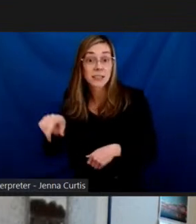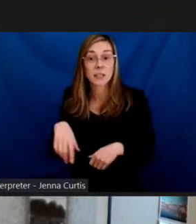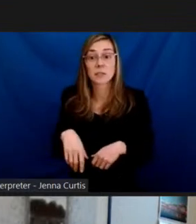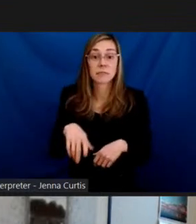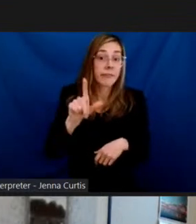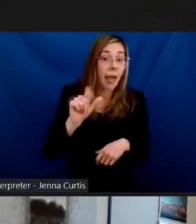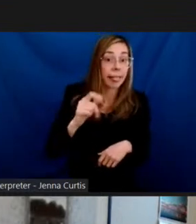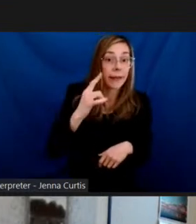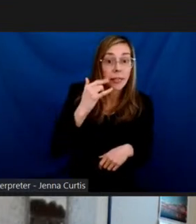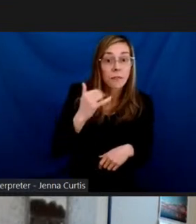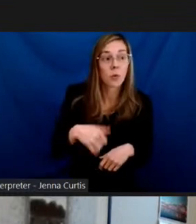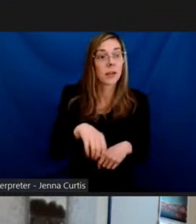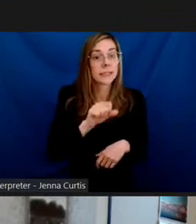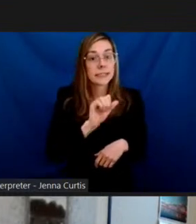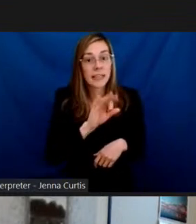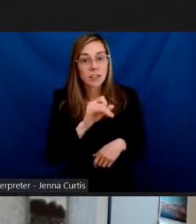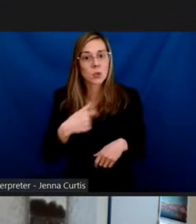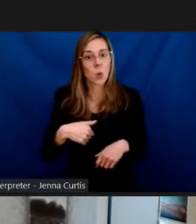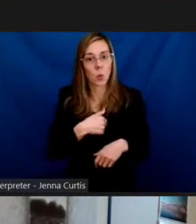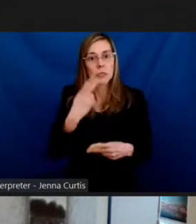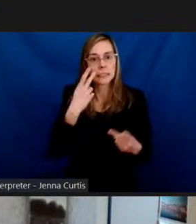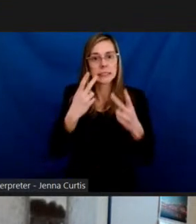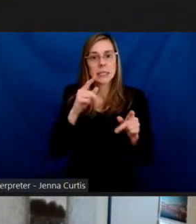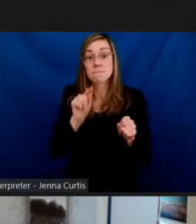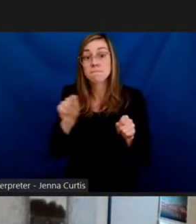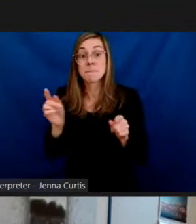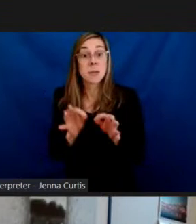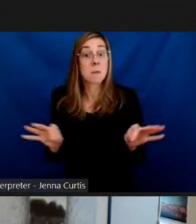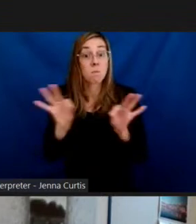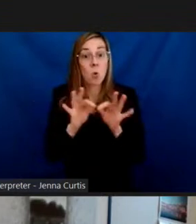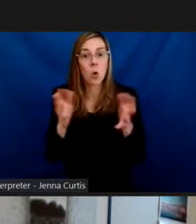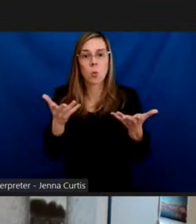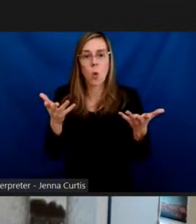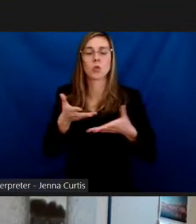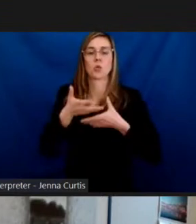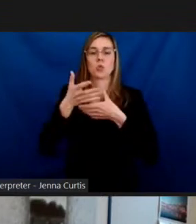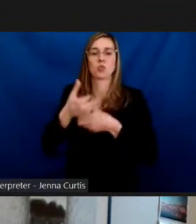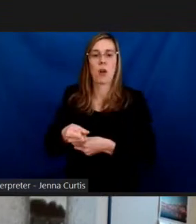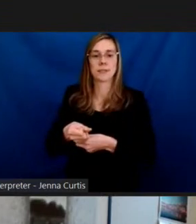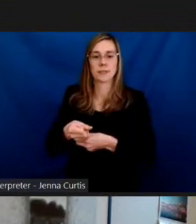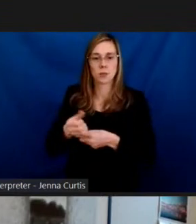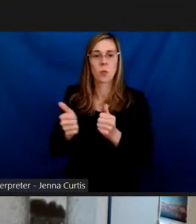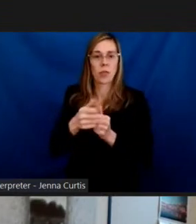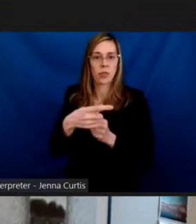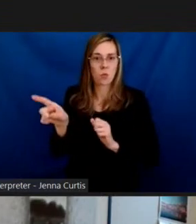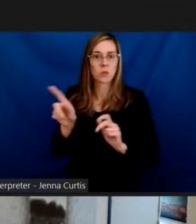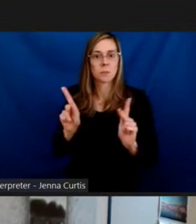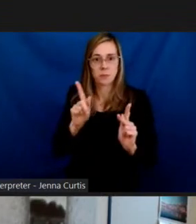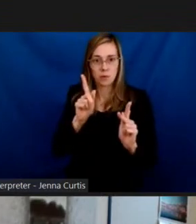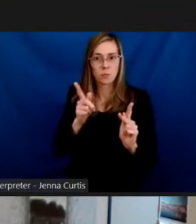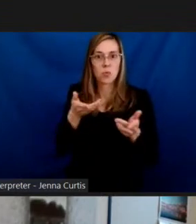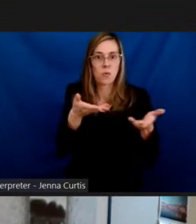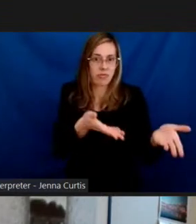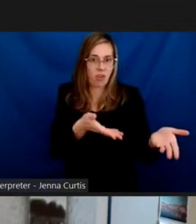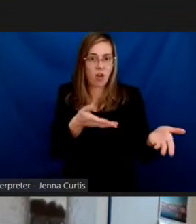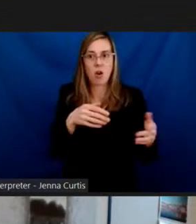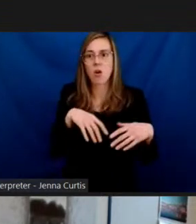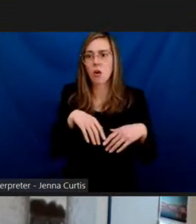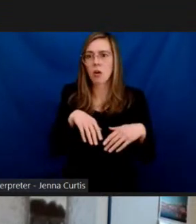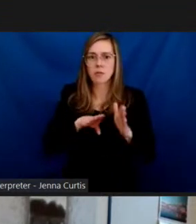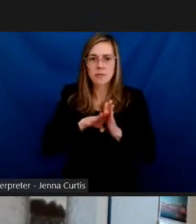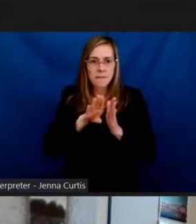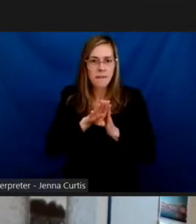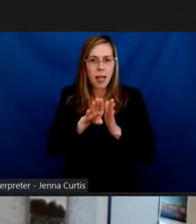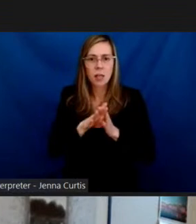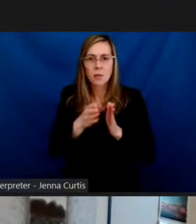San Francisco is that rapport building, that trust building, and that creating of a safe space. And those community